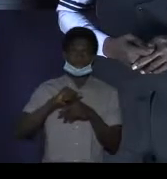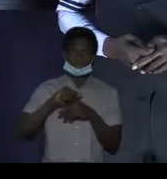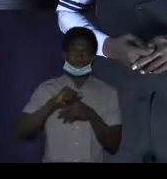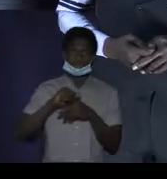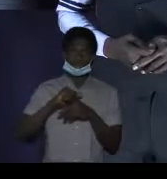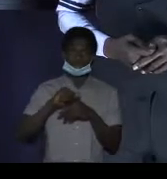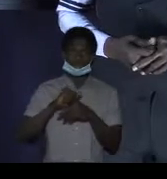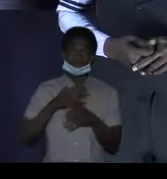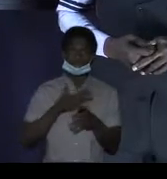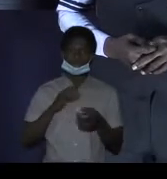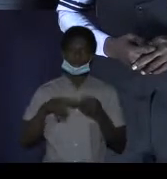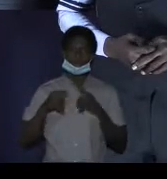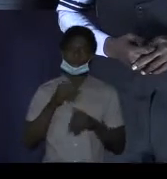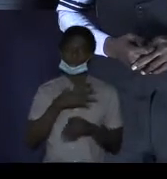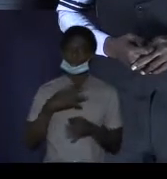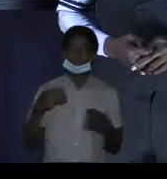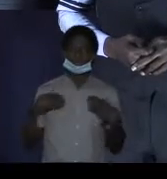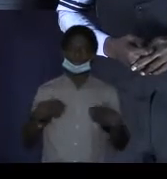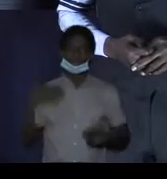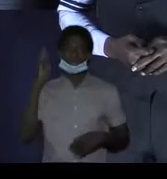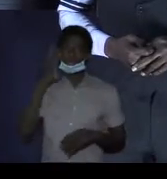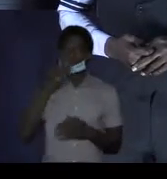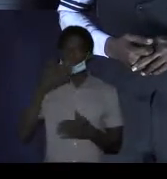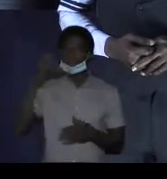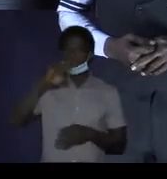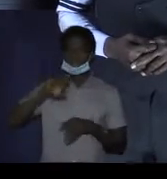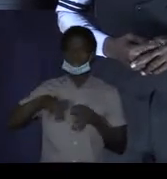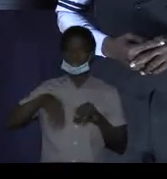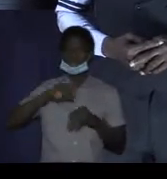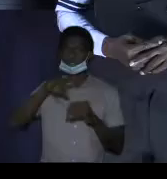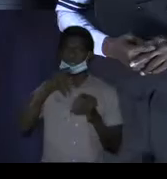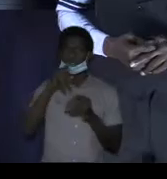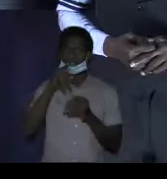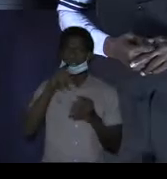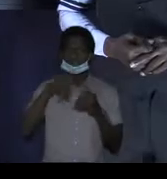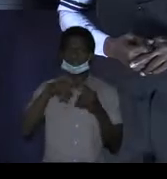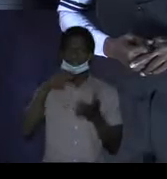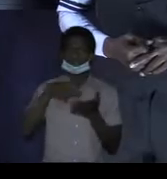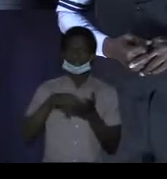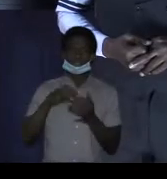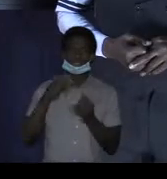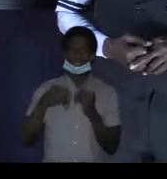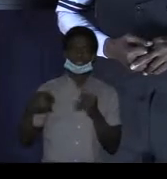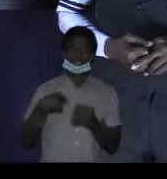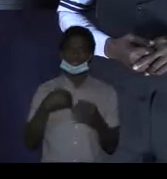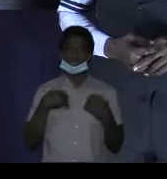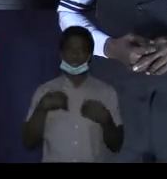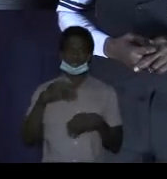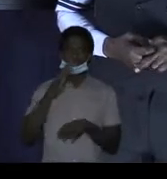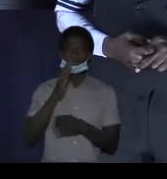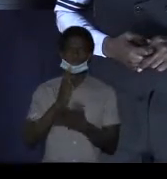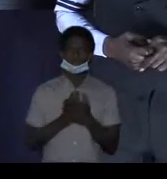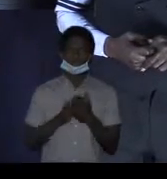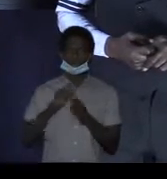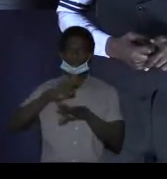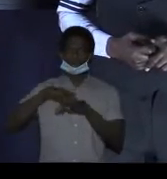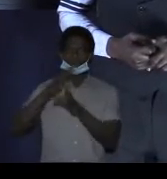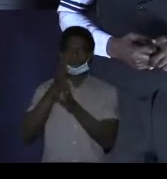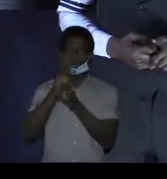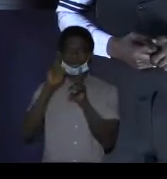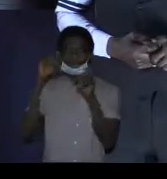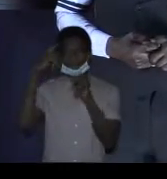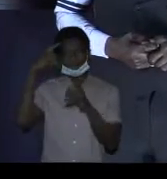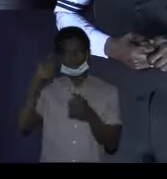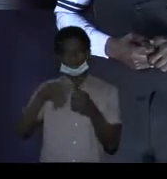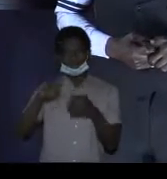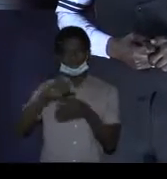practice. Practice, practice, practice, my friend, and nobody will be better than you. To this end, we have structured some online tests for you